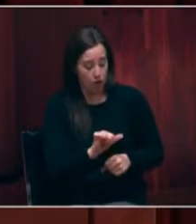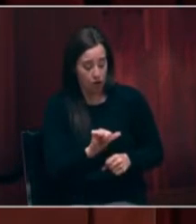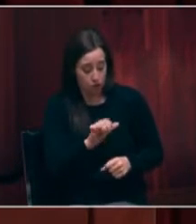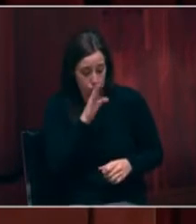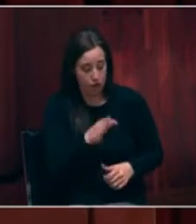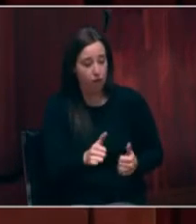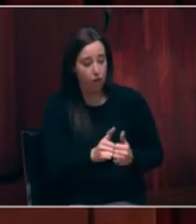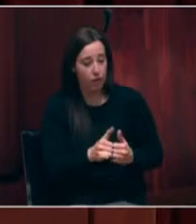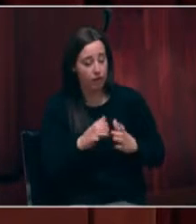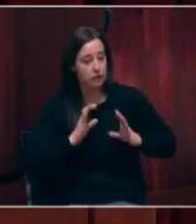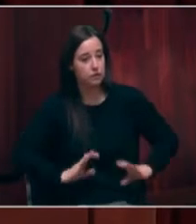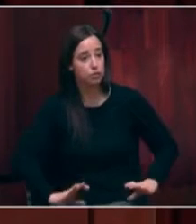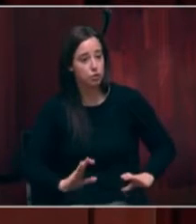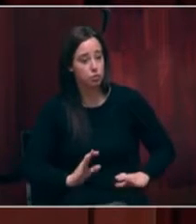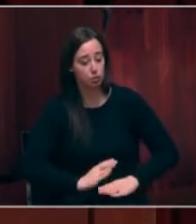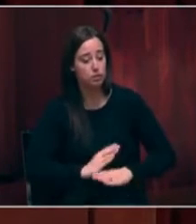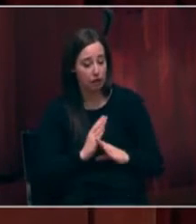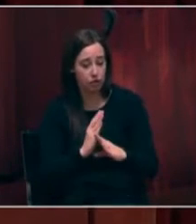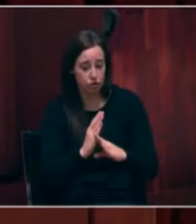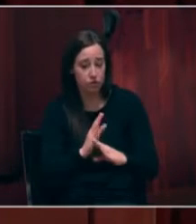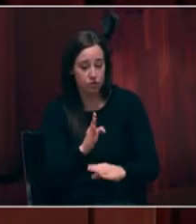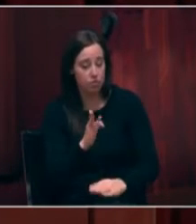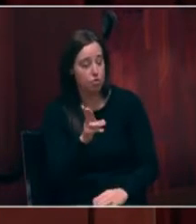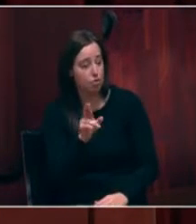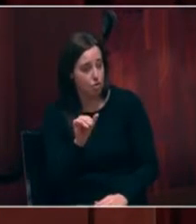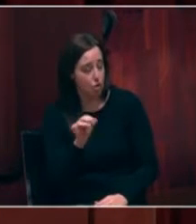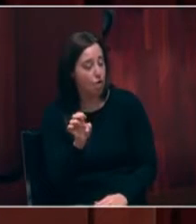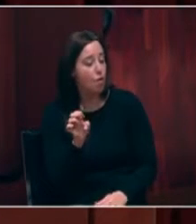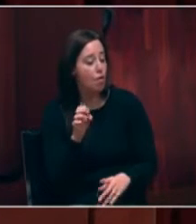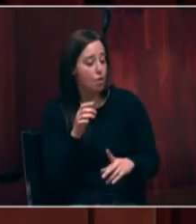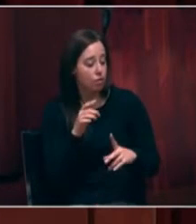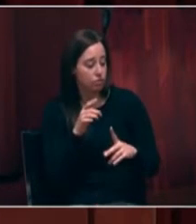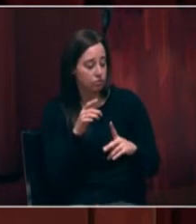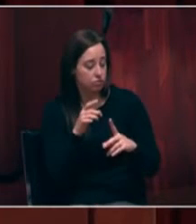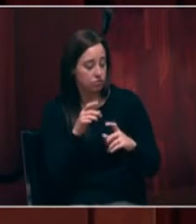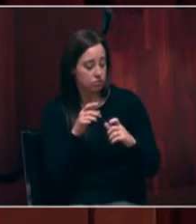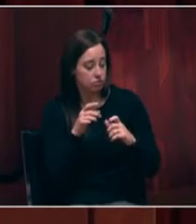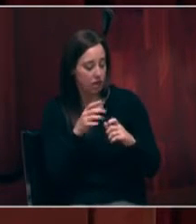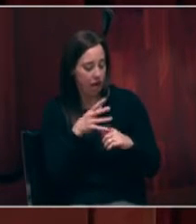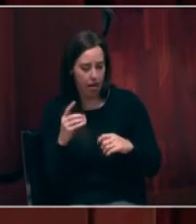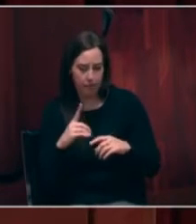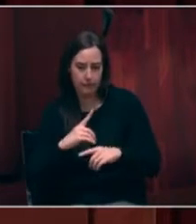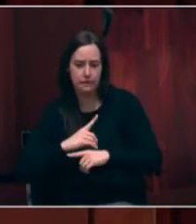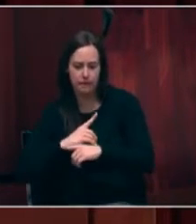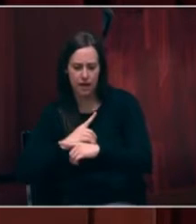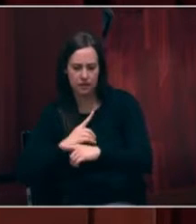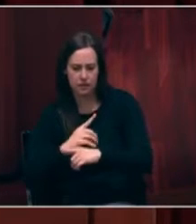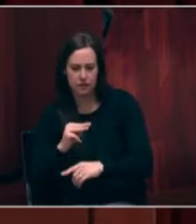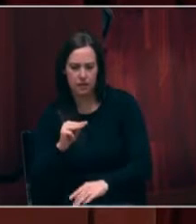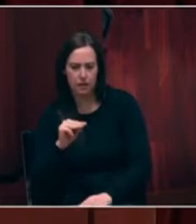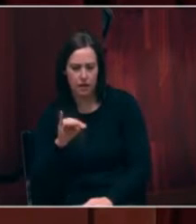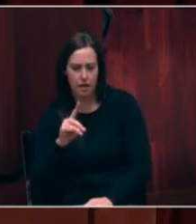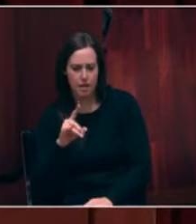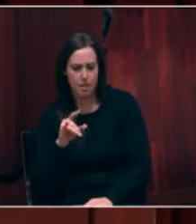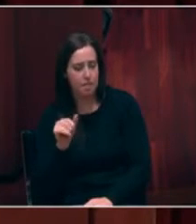Bureau the last couple of years, as well as for the Defense Media Activity, where they've come to us with training that they want developed for